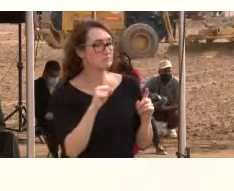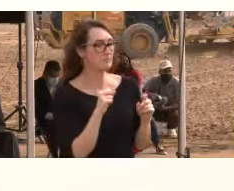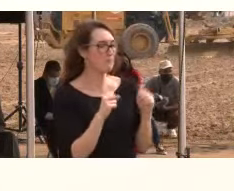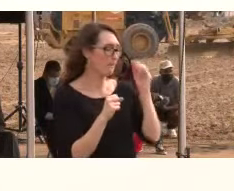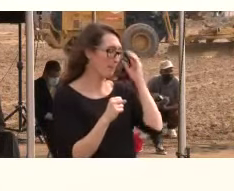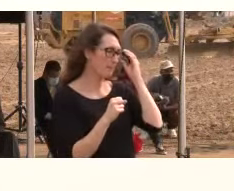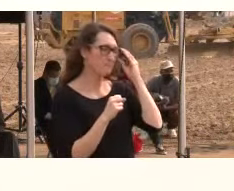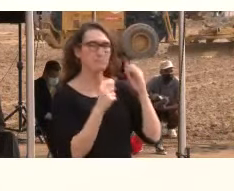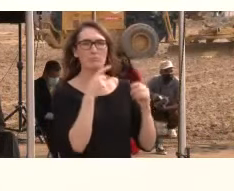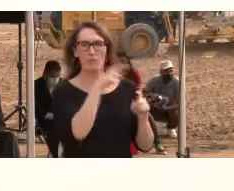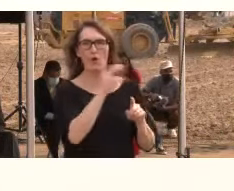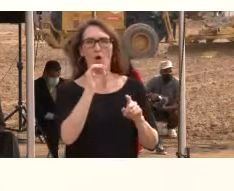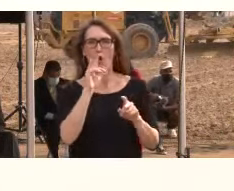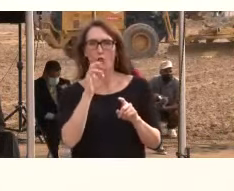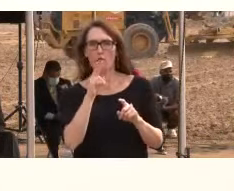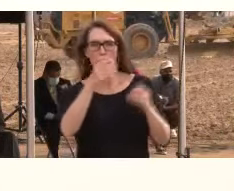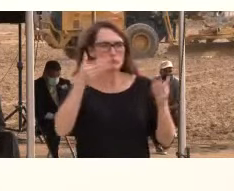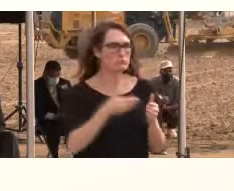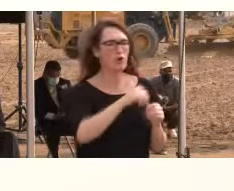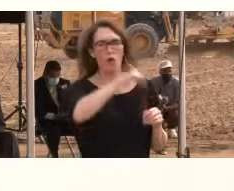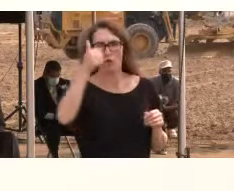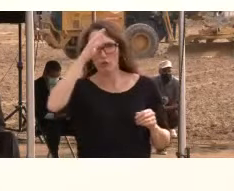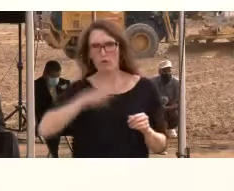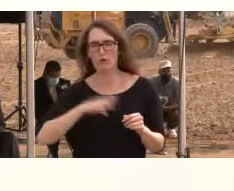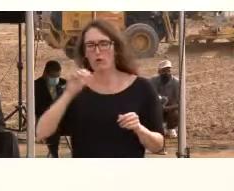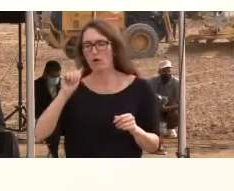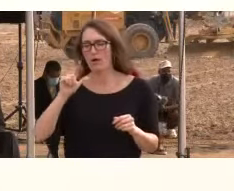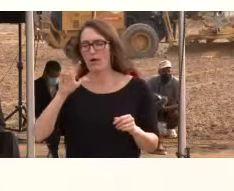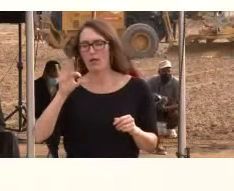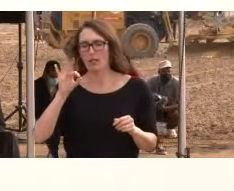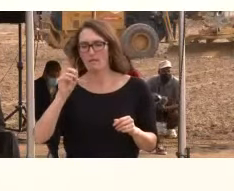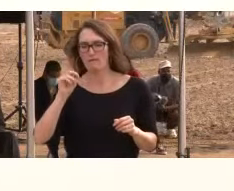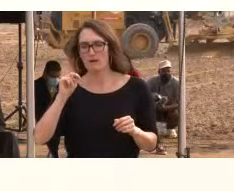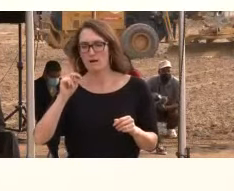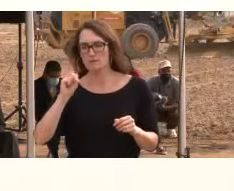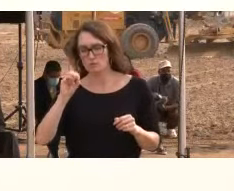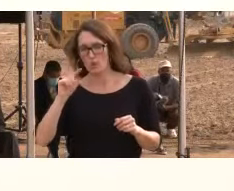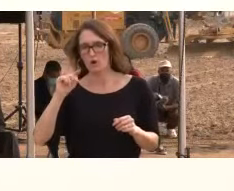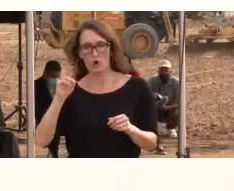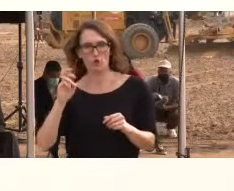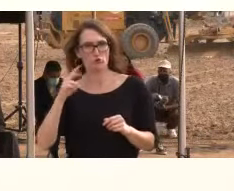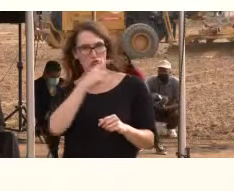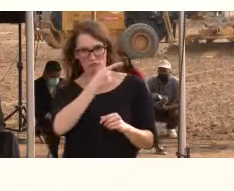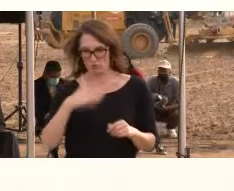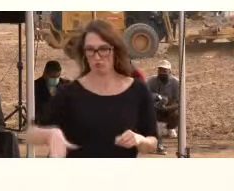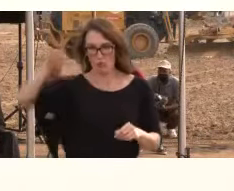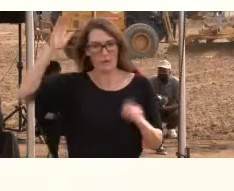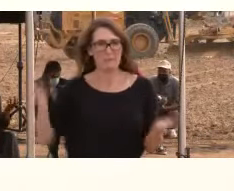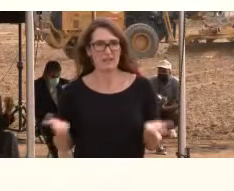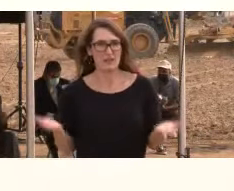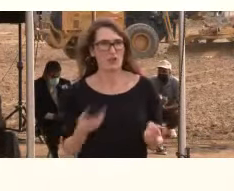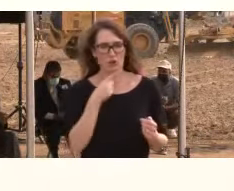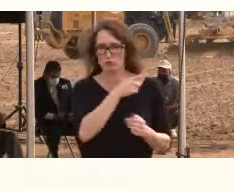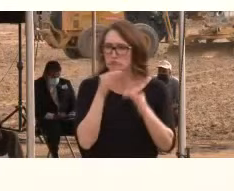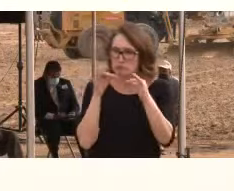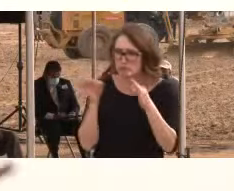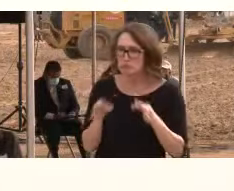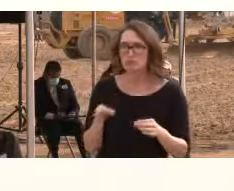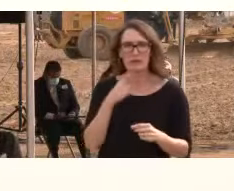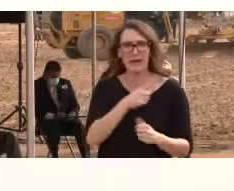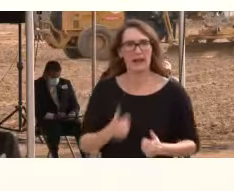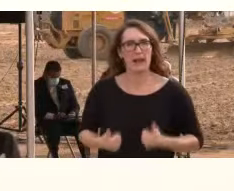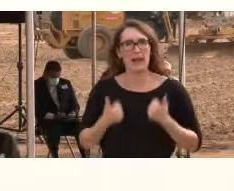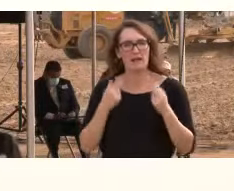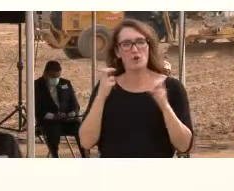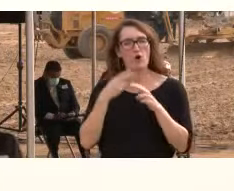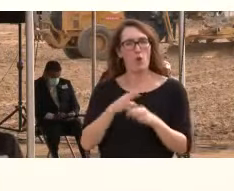me to a young man named Alfonso Tucker. Dr. Tucker grew up in this neighborhood. He tells me how he lived in the U. The